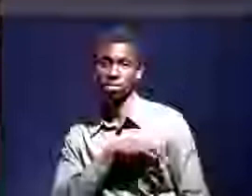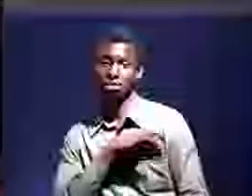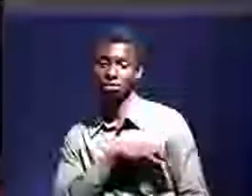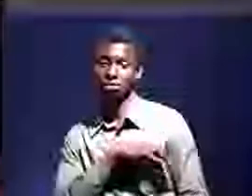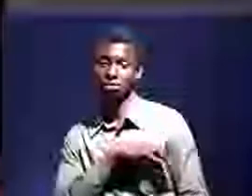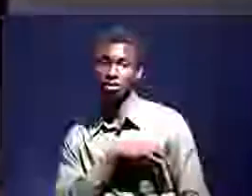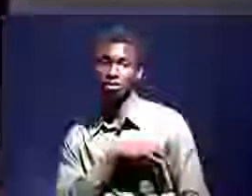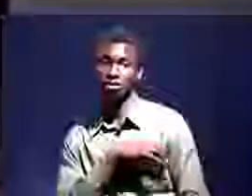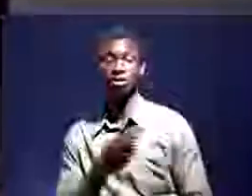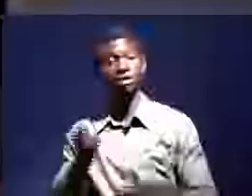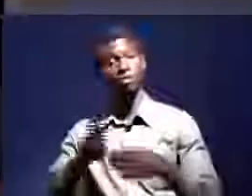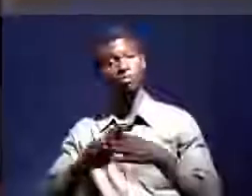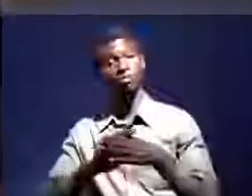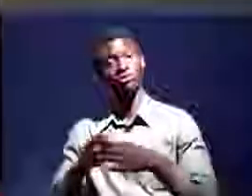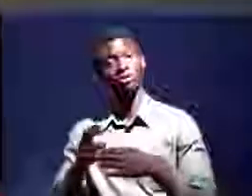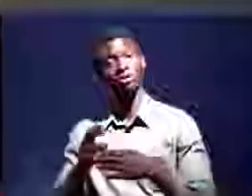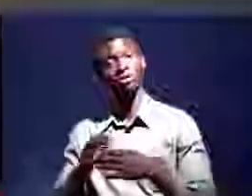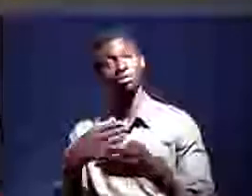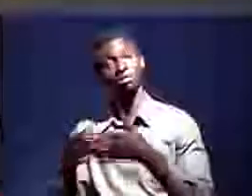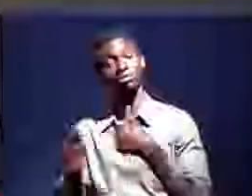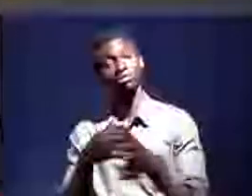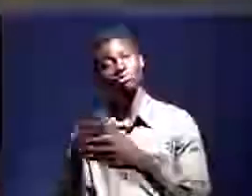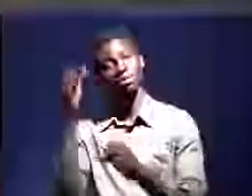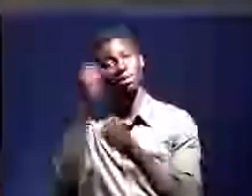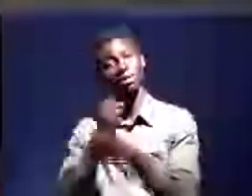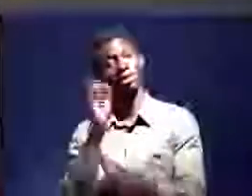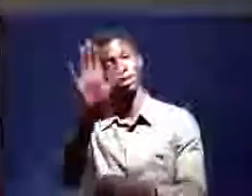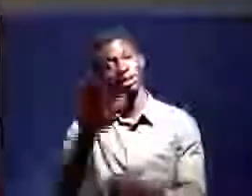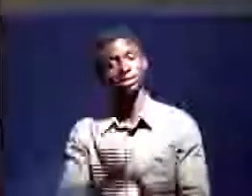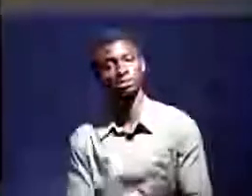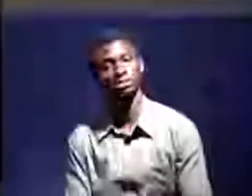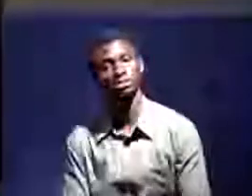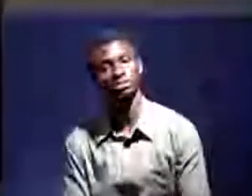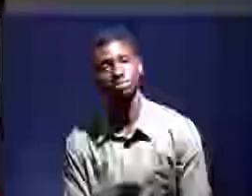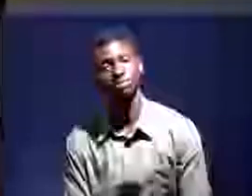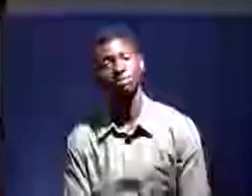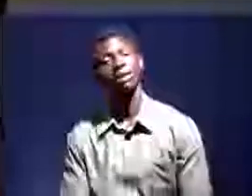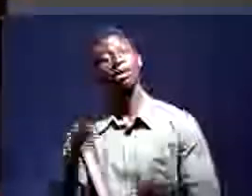you often put an advertisement in the paper.